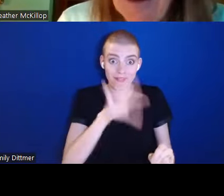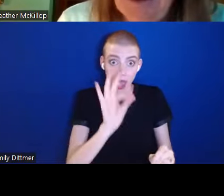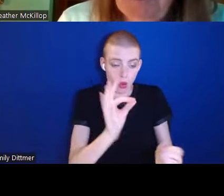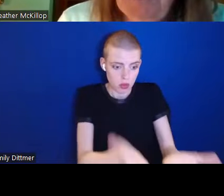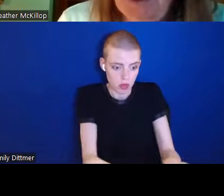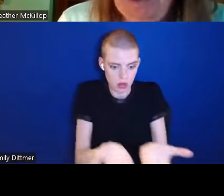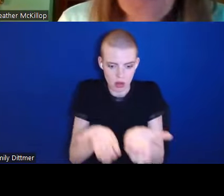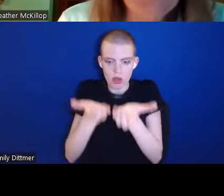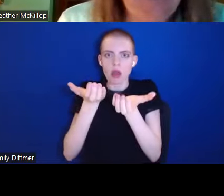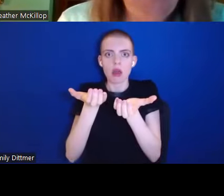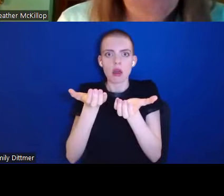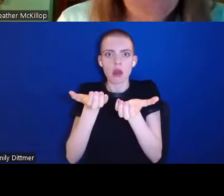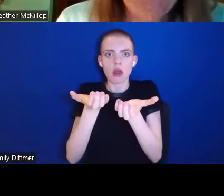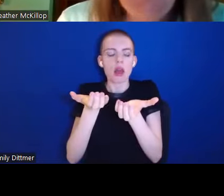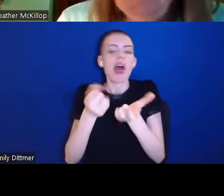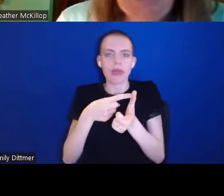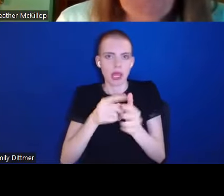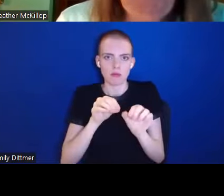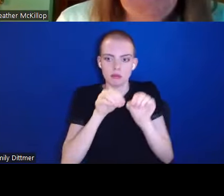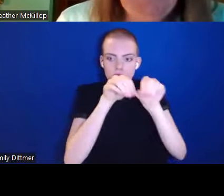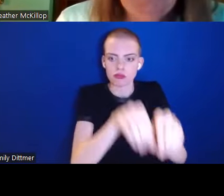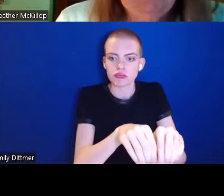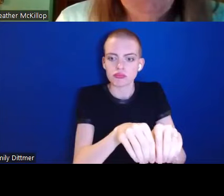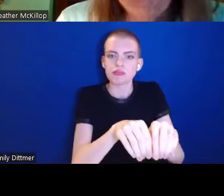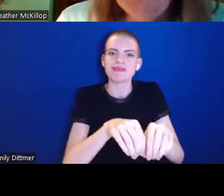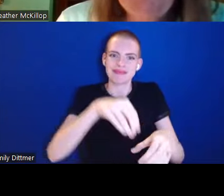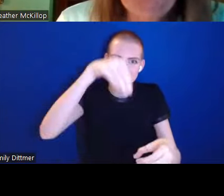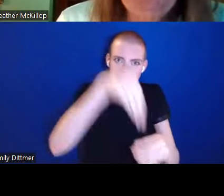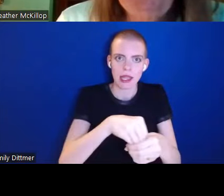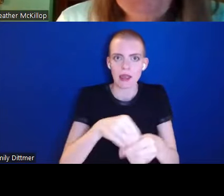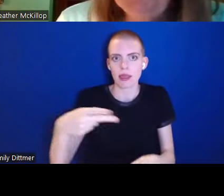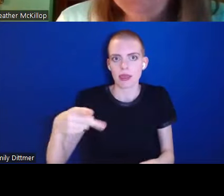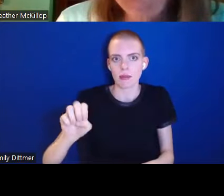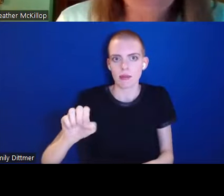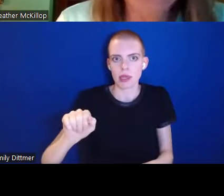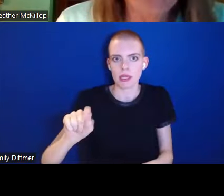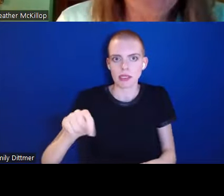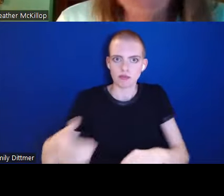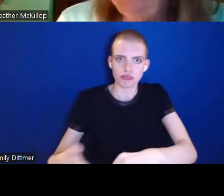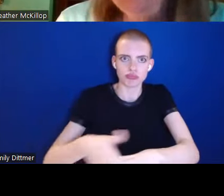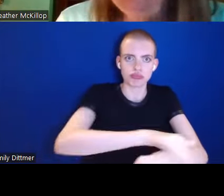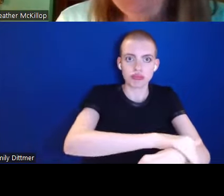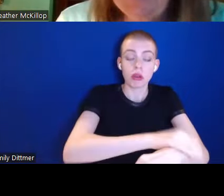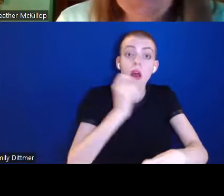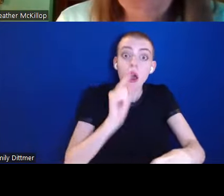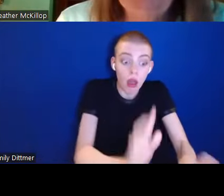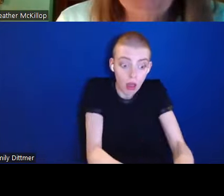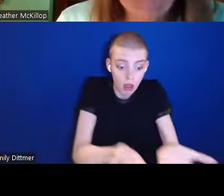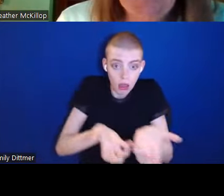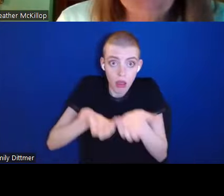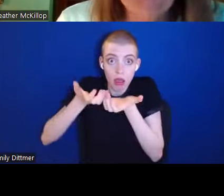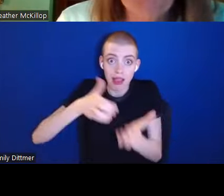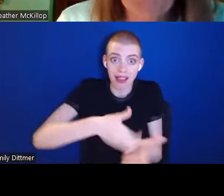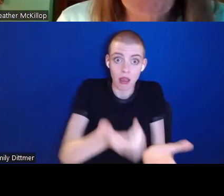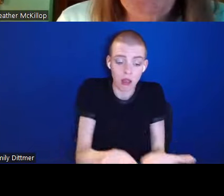and held it down in the mangrove peat, because as soon as we took it out of the water, it started to decay. And you can see